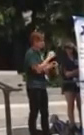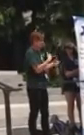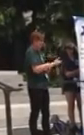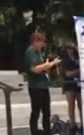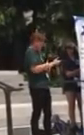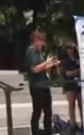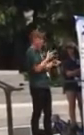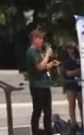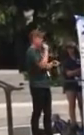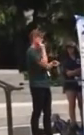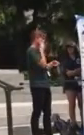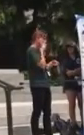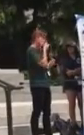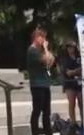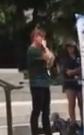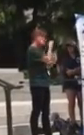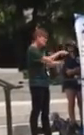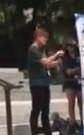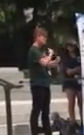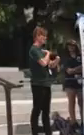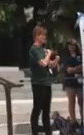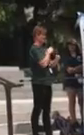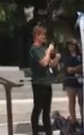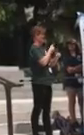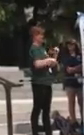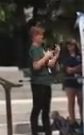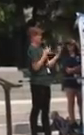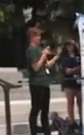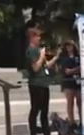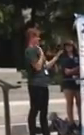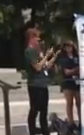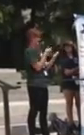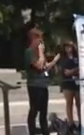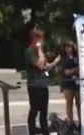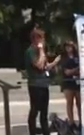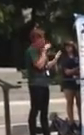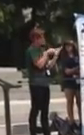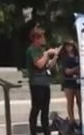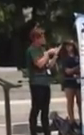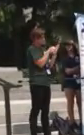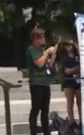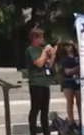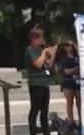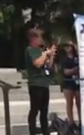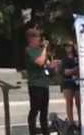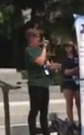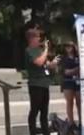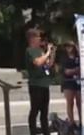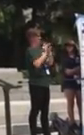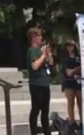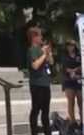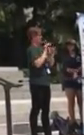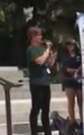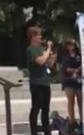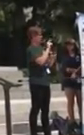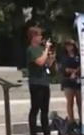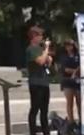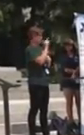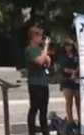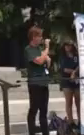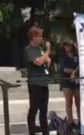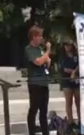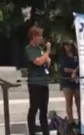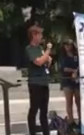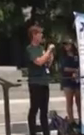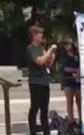cool and interesting, I couldn't wait to get home and look him up on YouTube. Another thing I